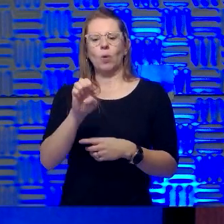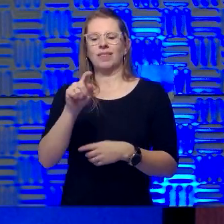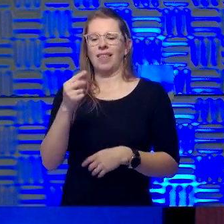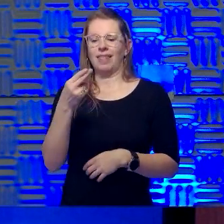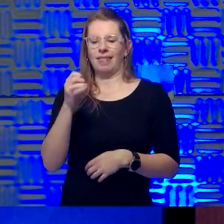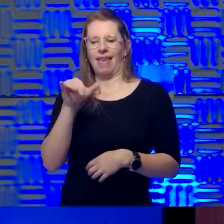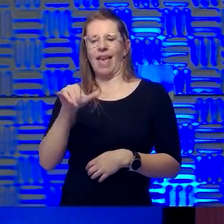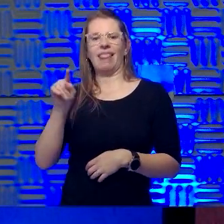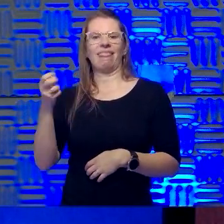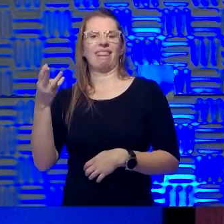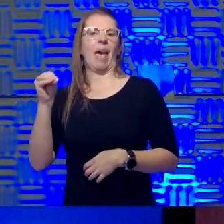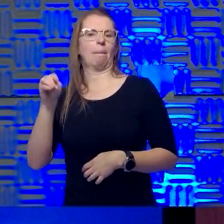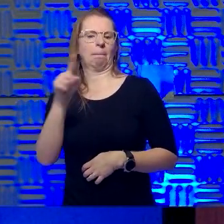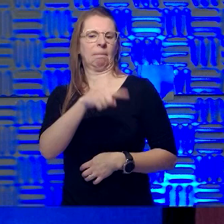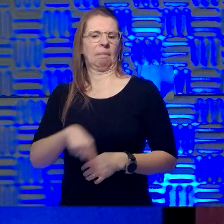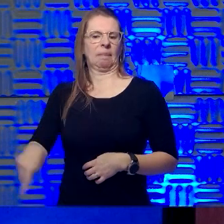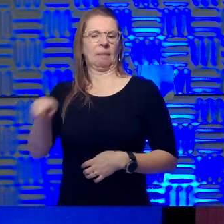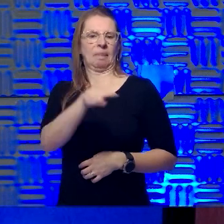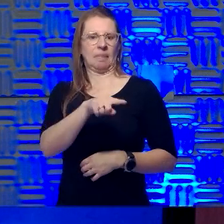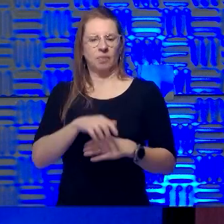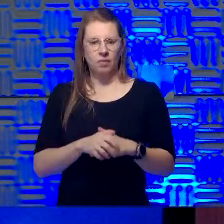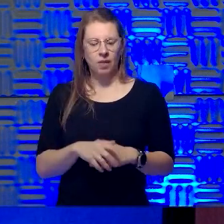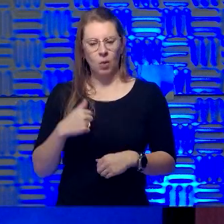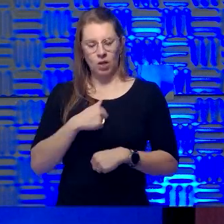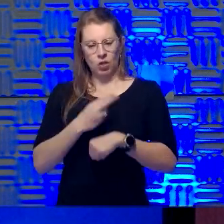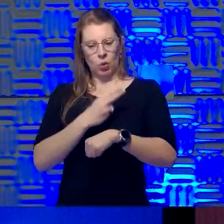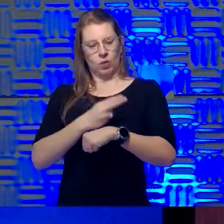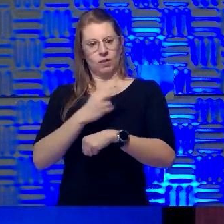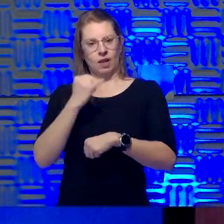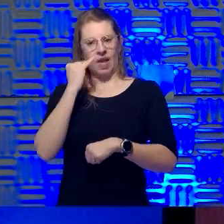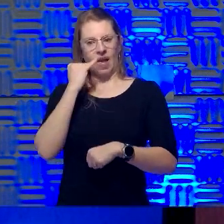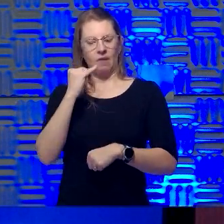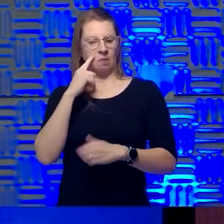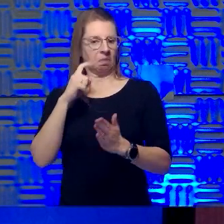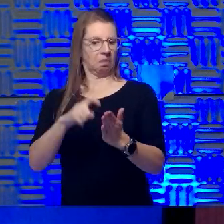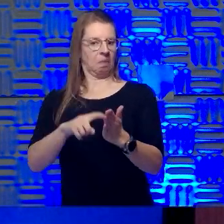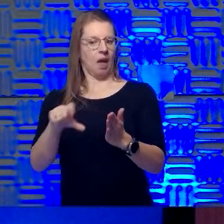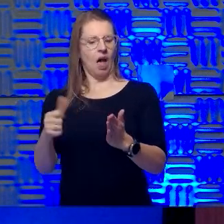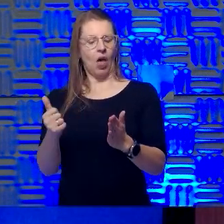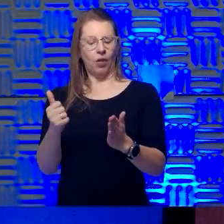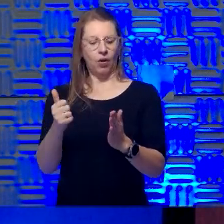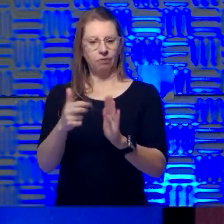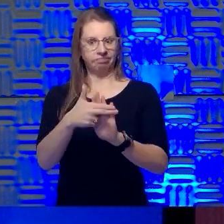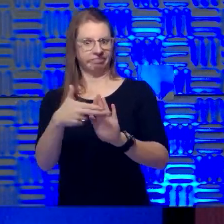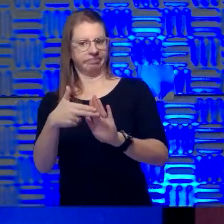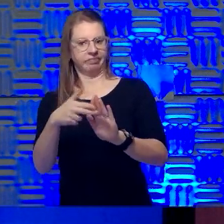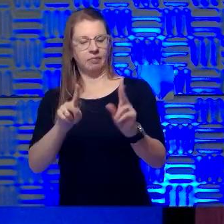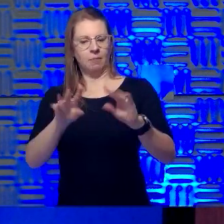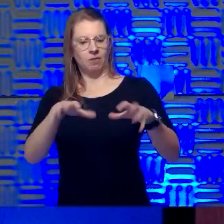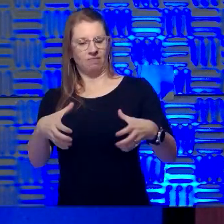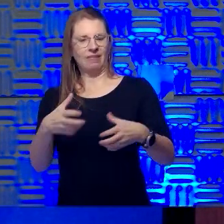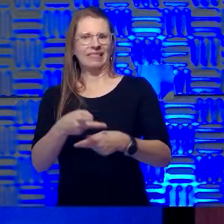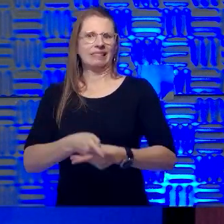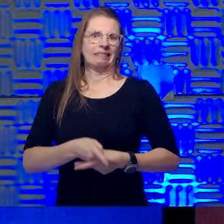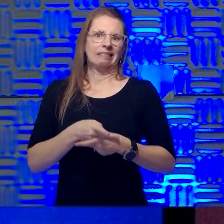them. That's what the words we use when we're characterizing another group of folks. And I think we have to be